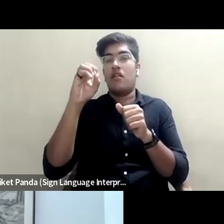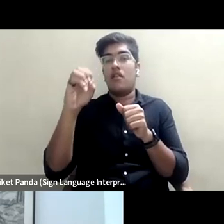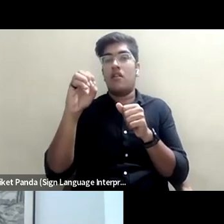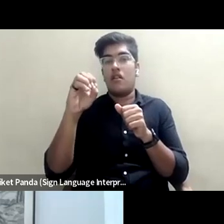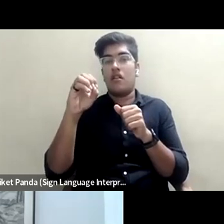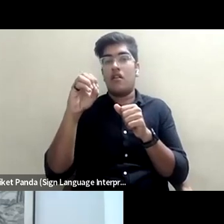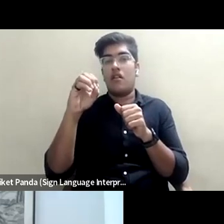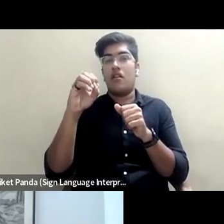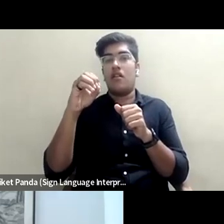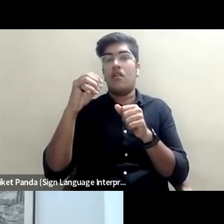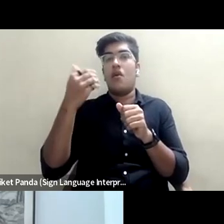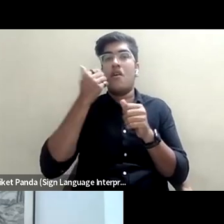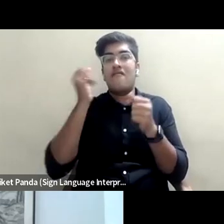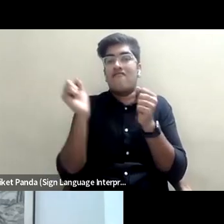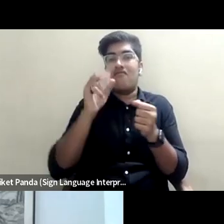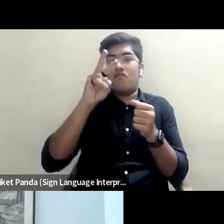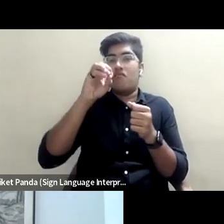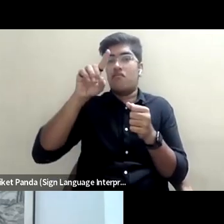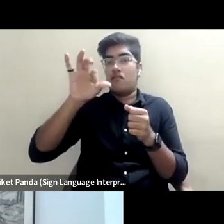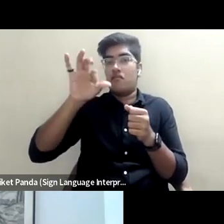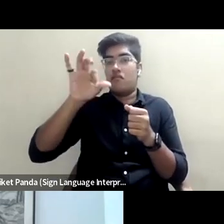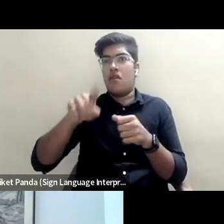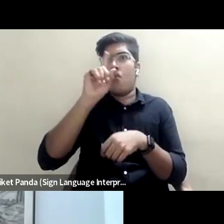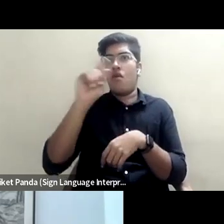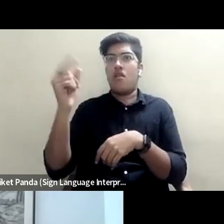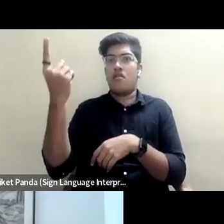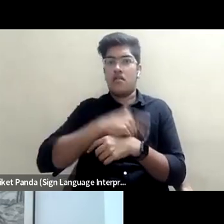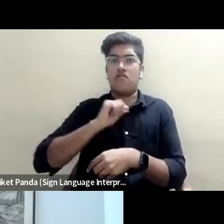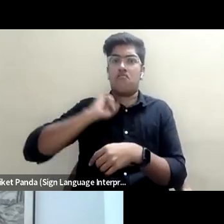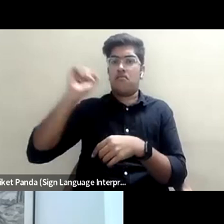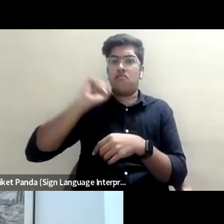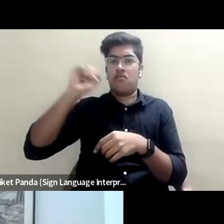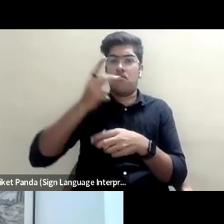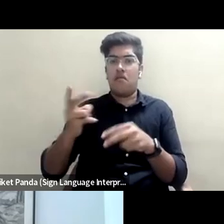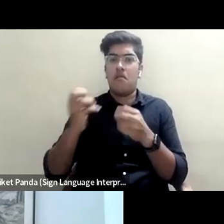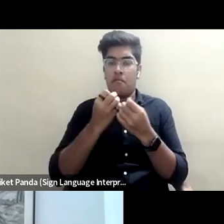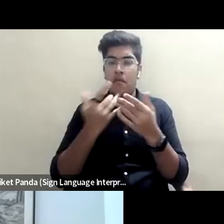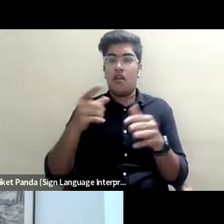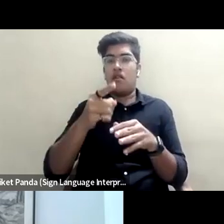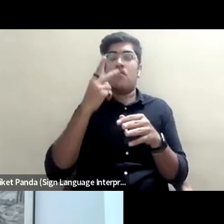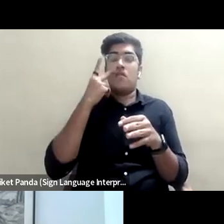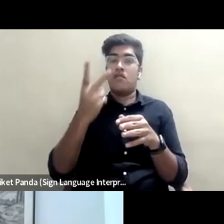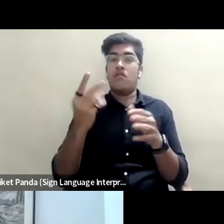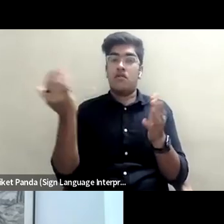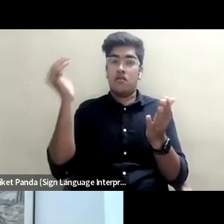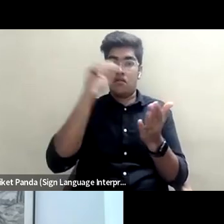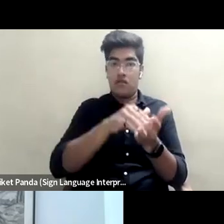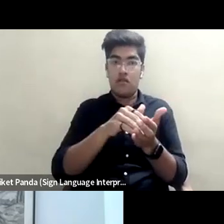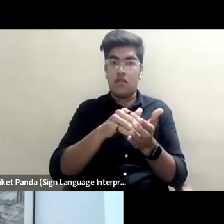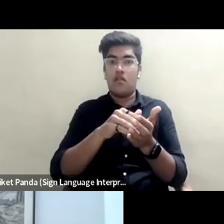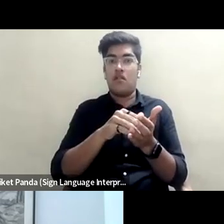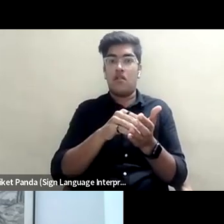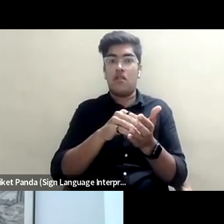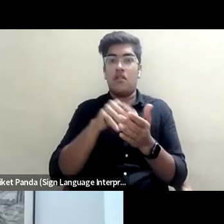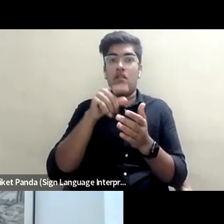winter of 2019 for 100 days. I was privileged to actually be in far corners of the